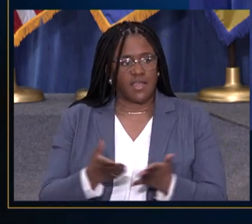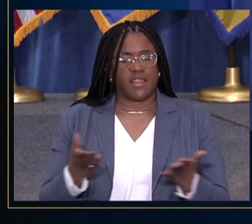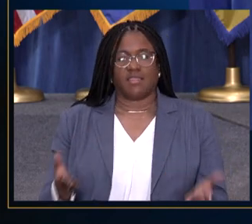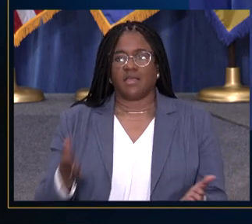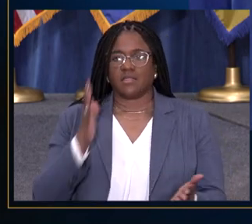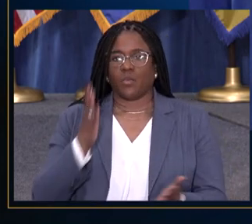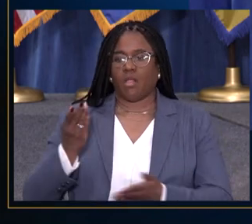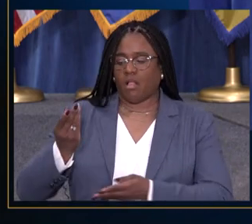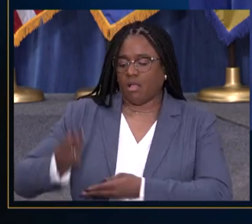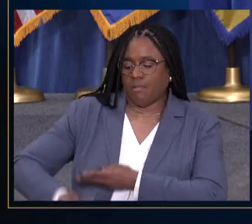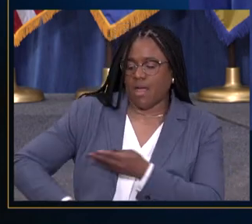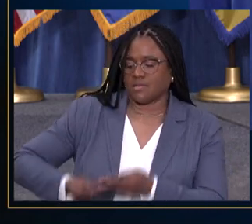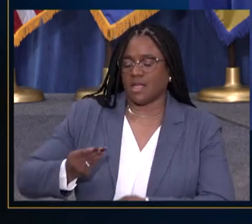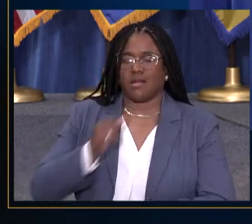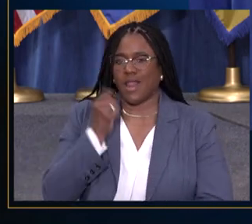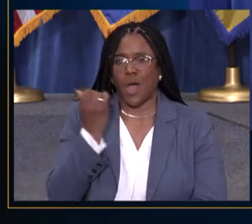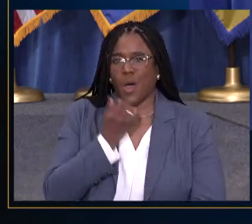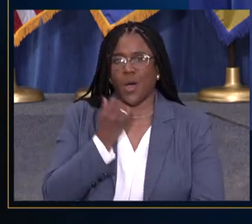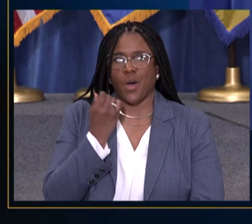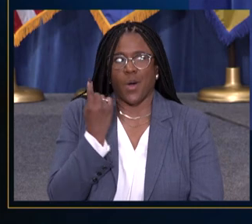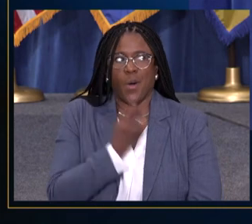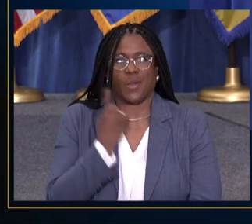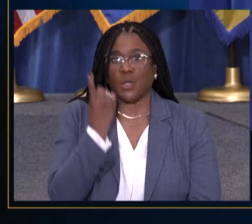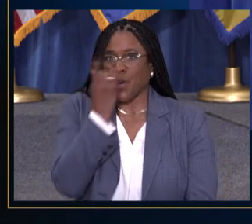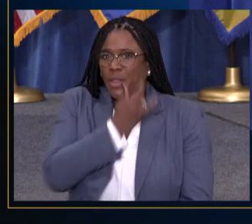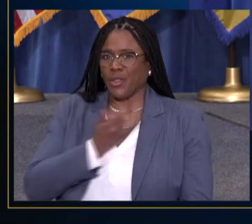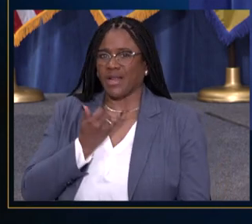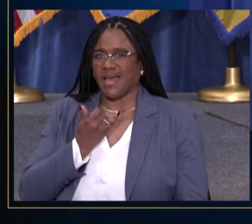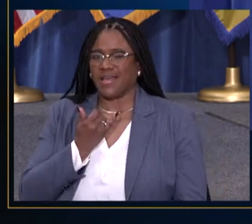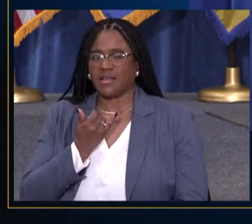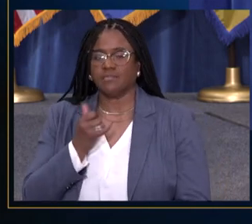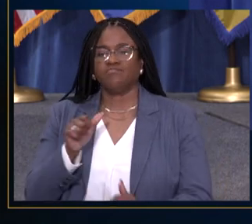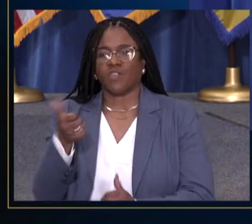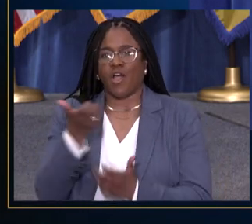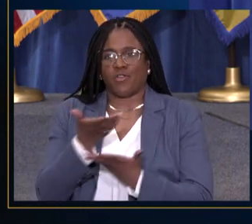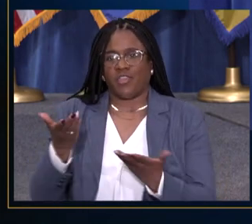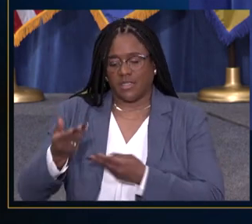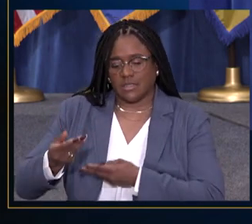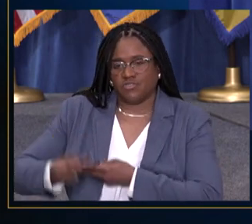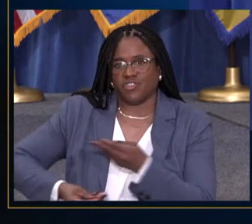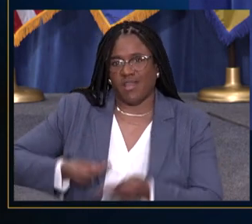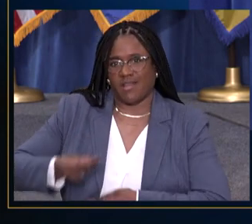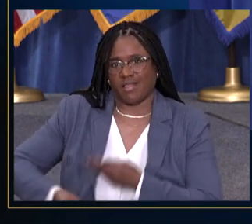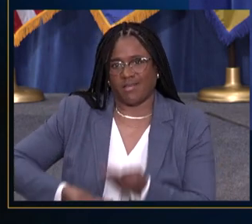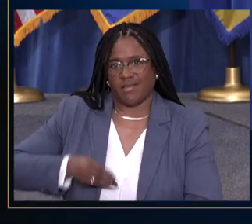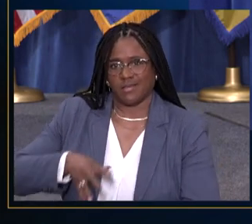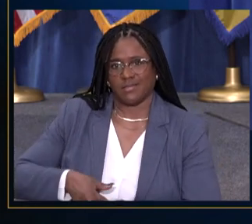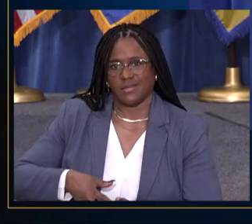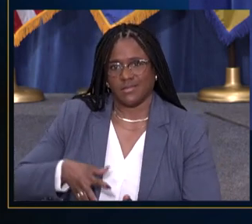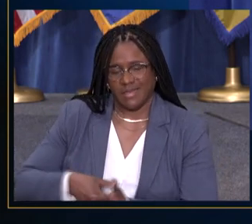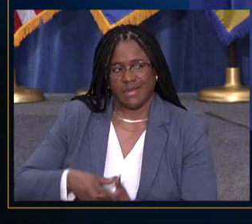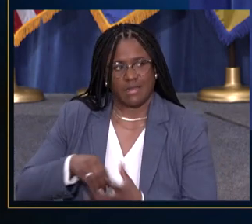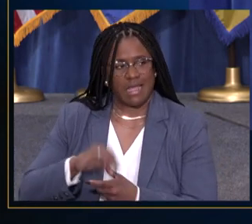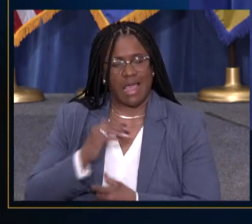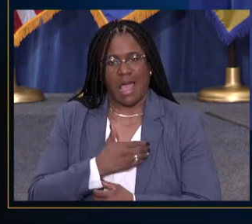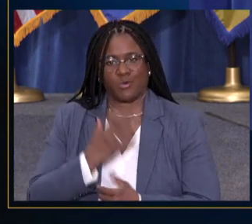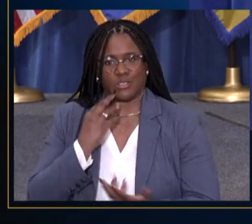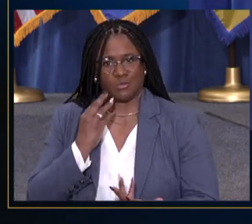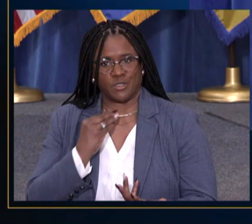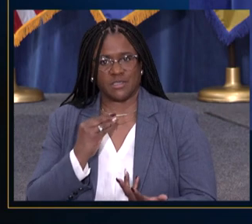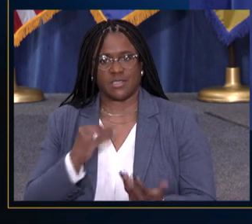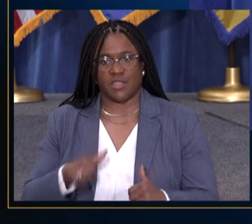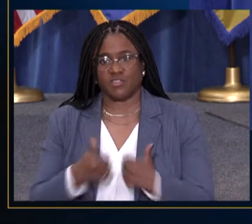passed down other than just our looks and other things beyond that. And so what we see as challenges are often